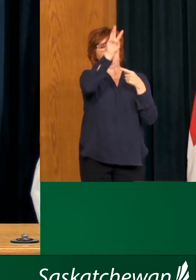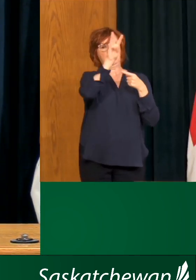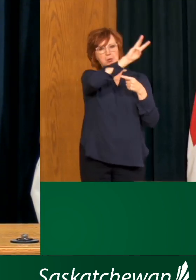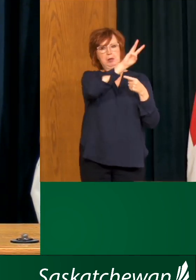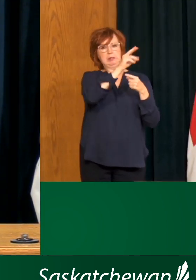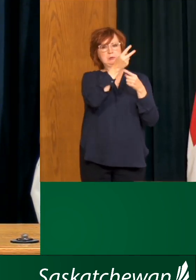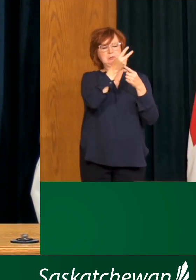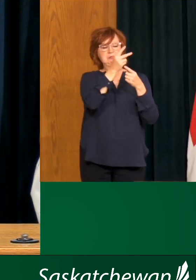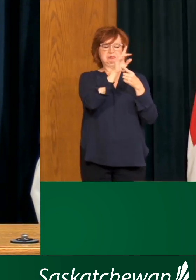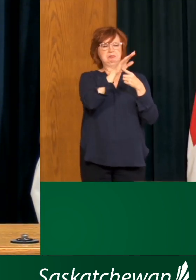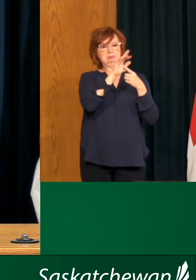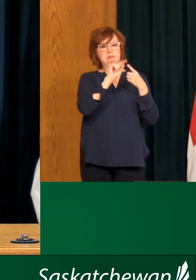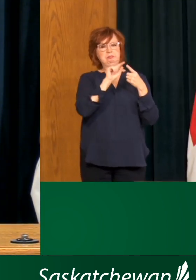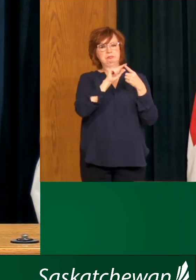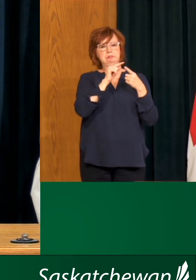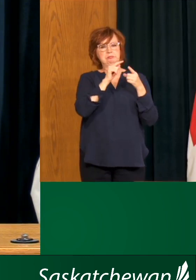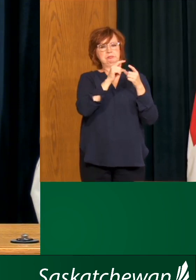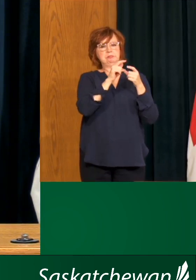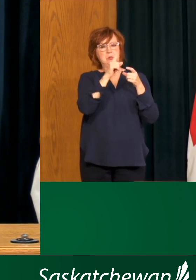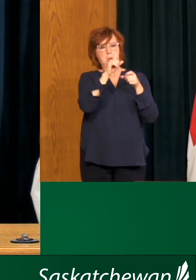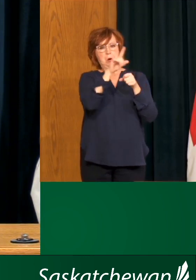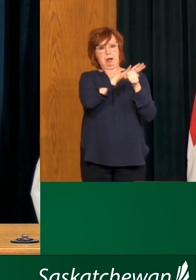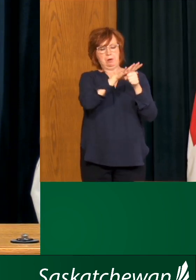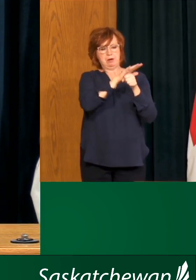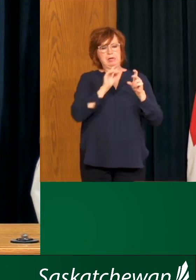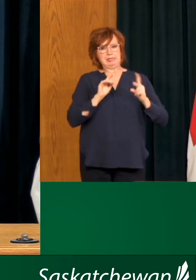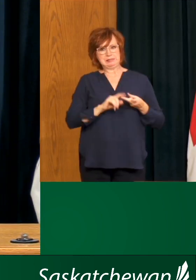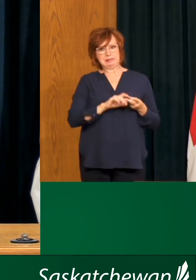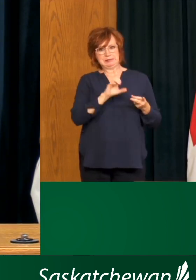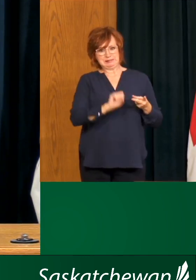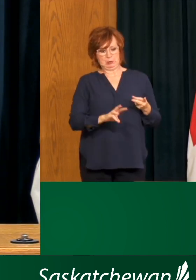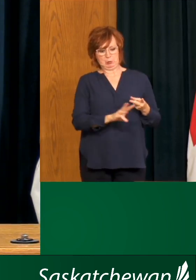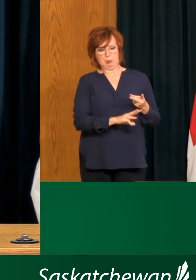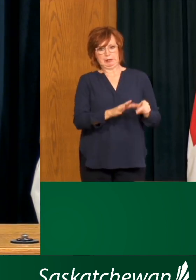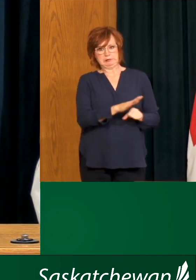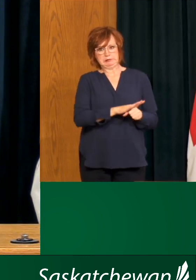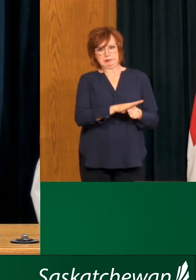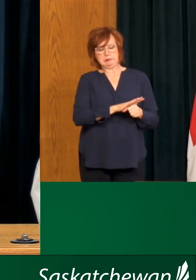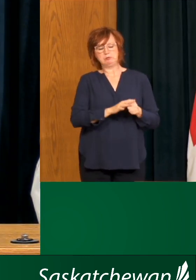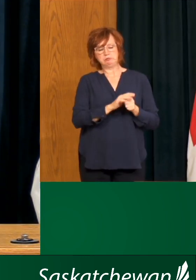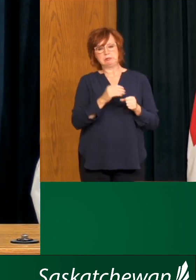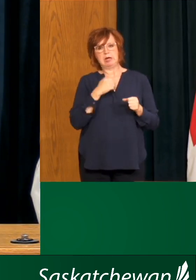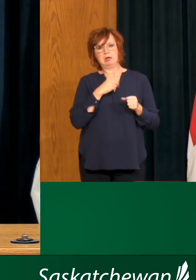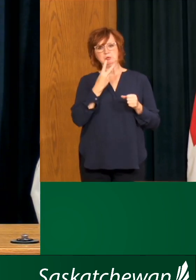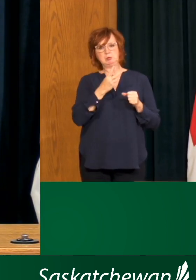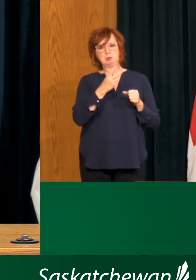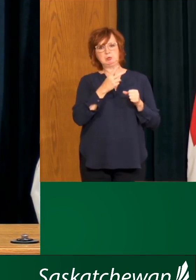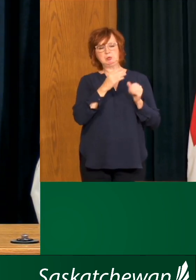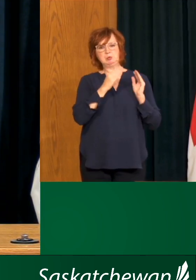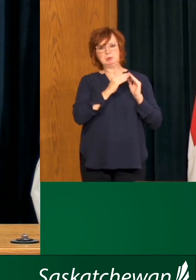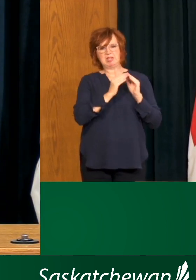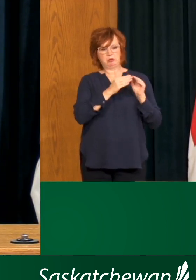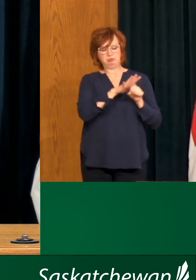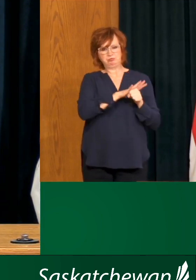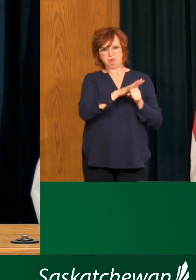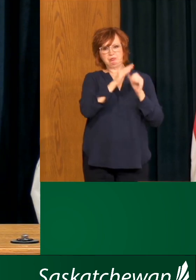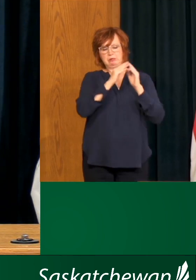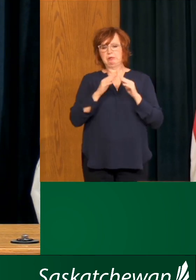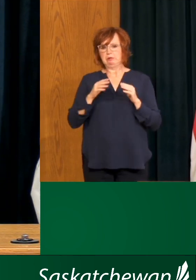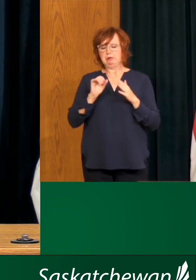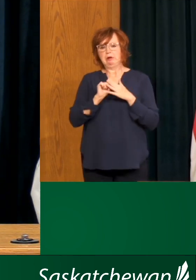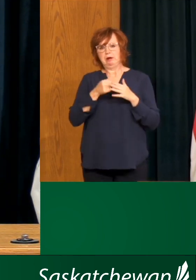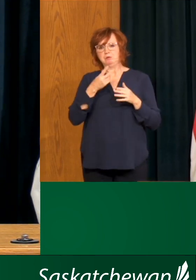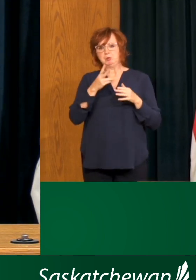and now in the southwest portions of our province. We continue to work closely with those individual communities to help control